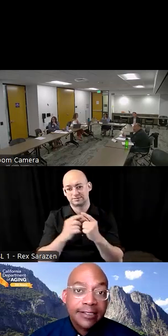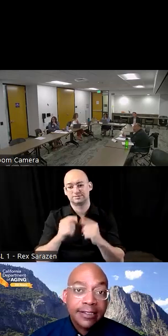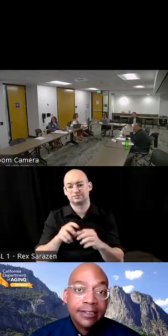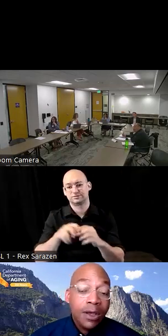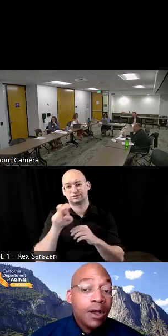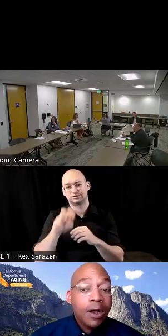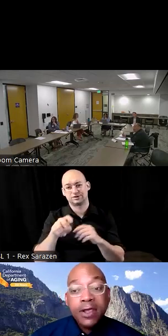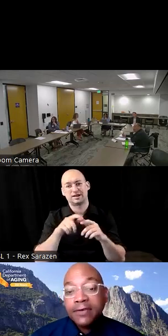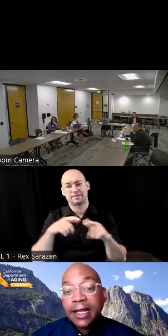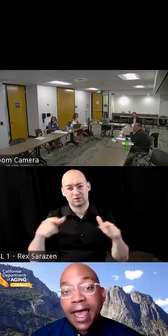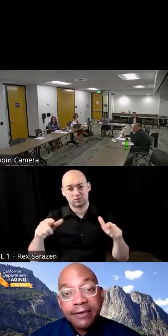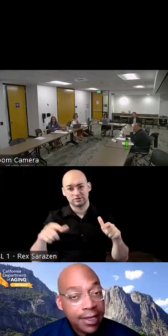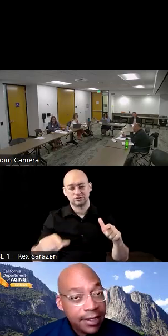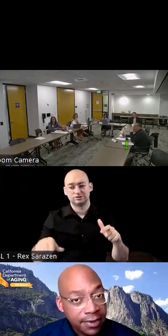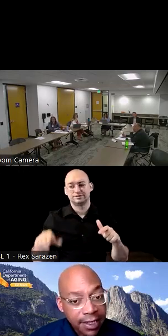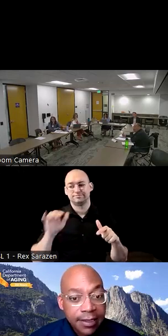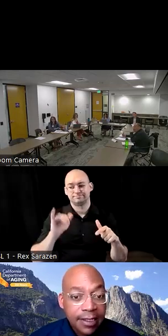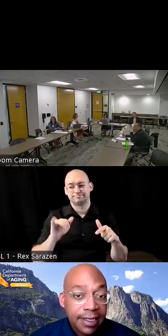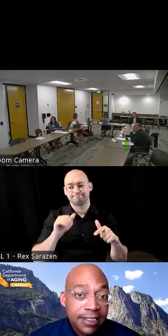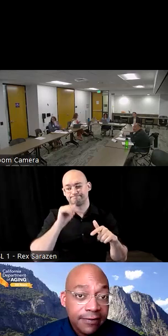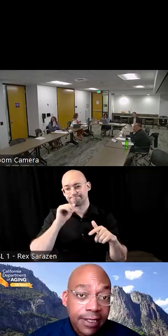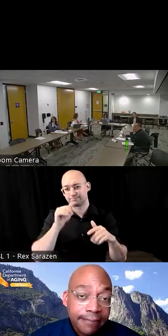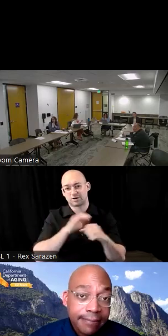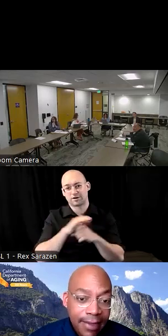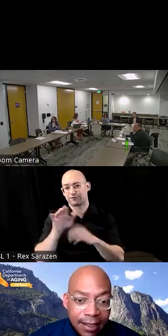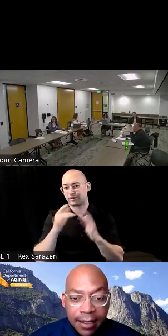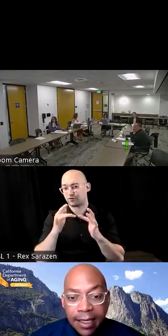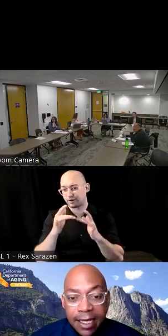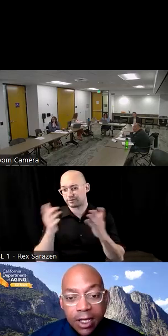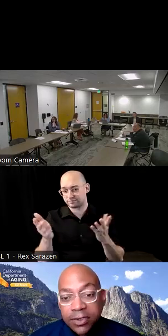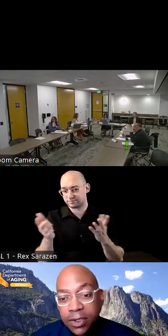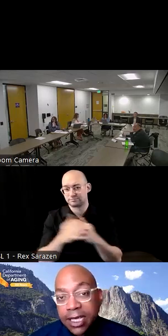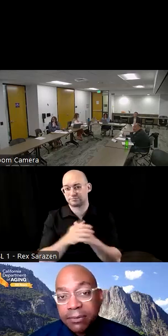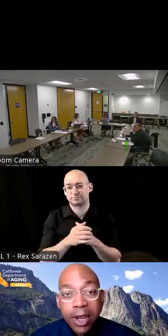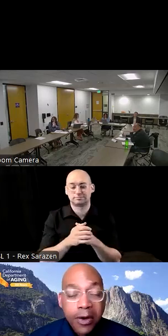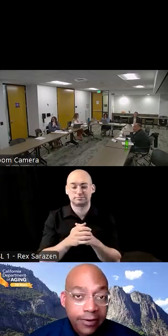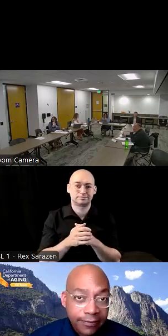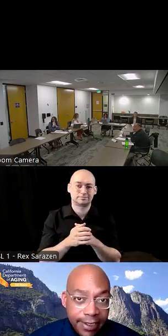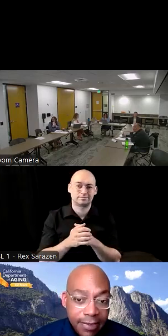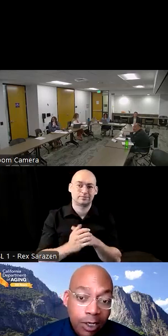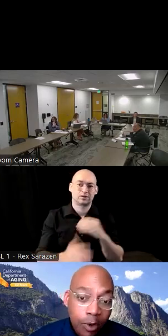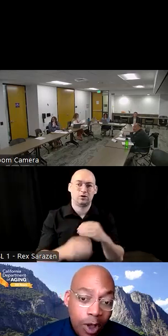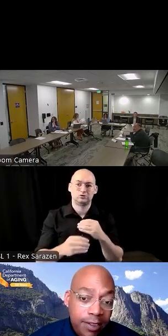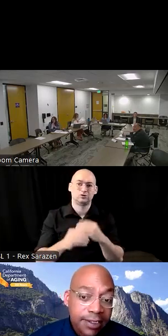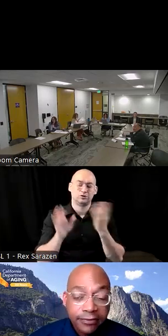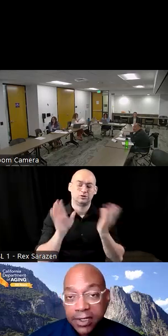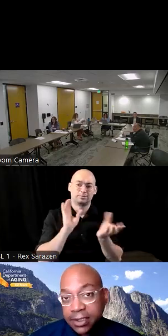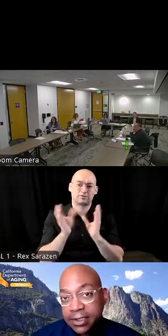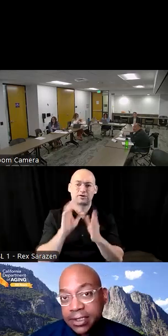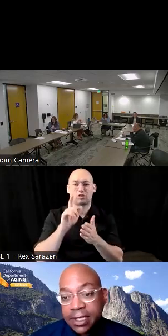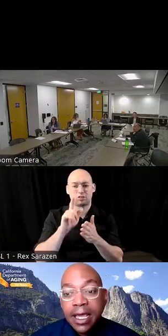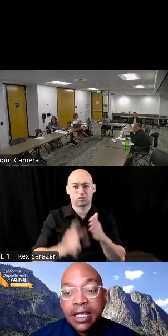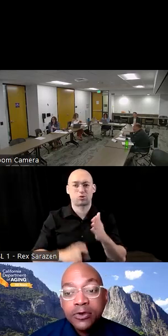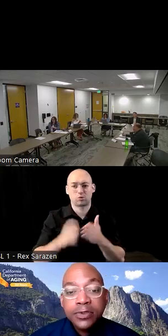language access, or even a lack of internet connectivity. It's also a comparatively low-cost